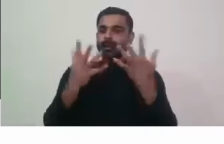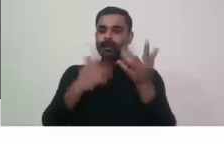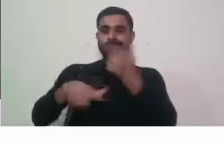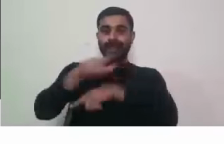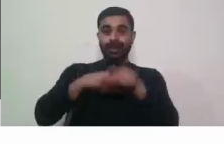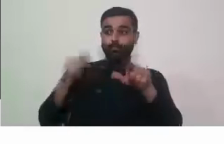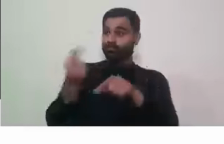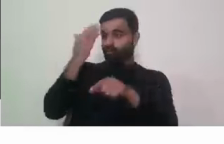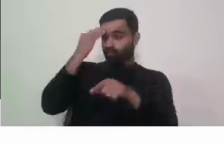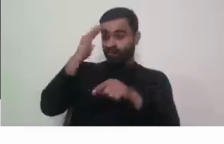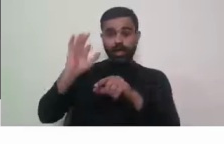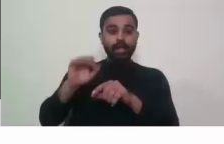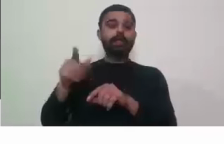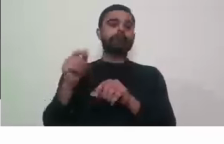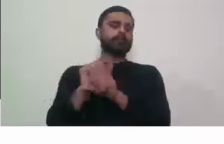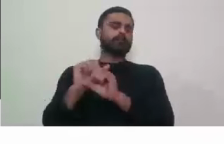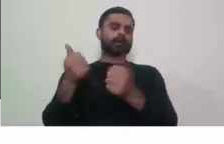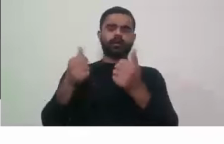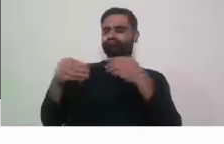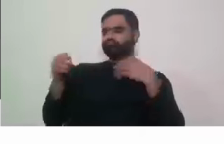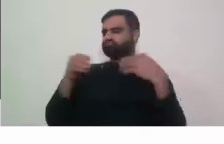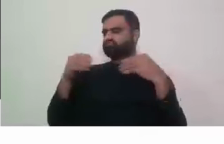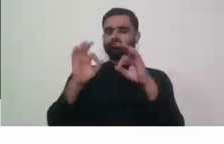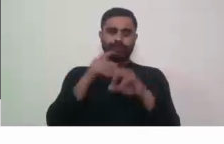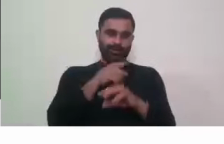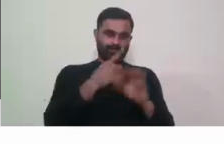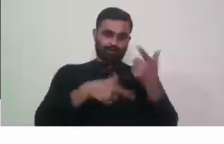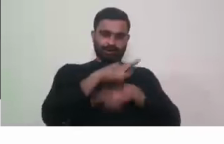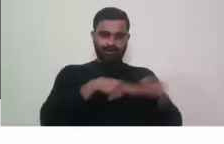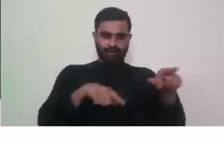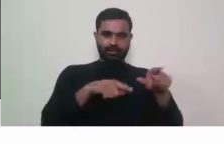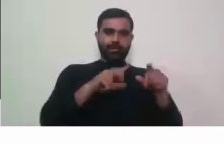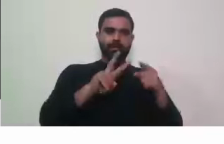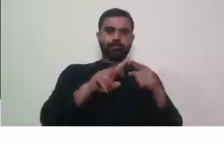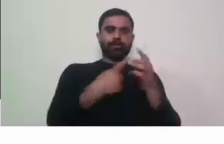They should be able to language flexibly. Here I'm using language as a verb.